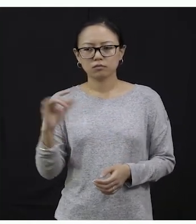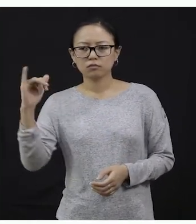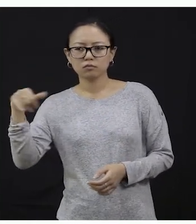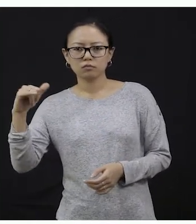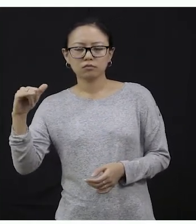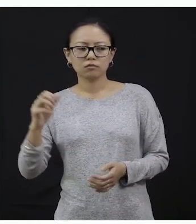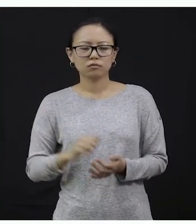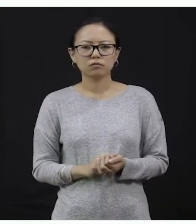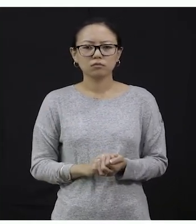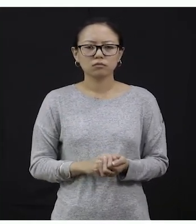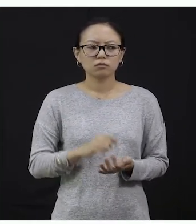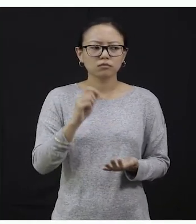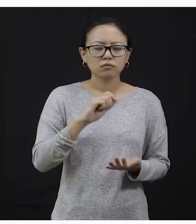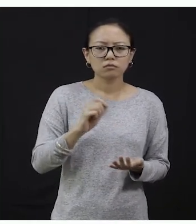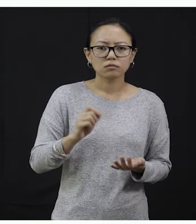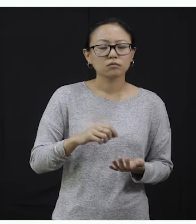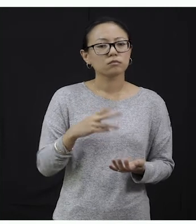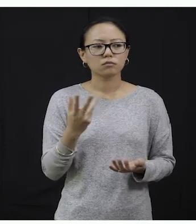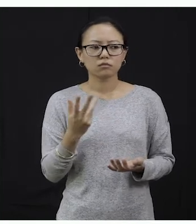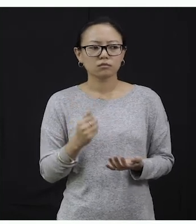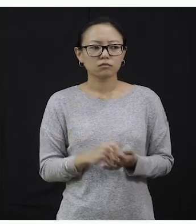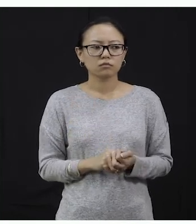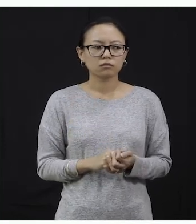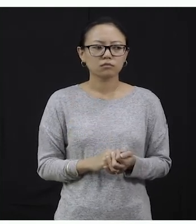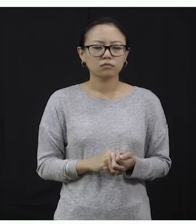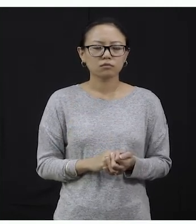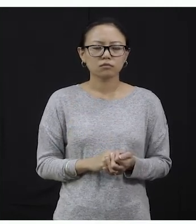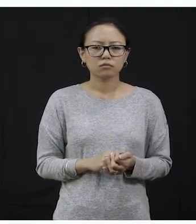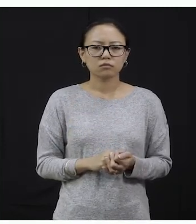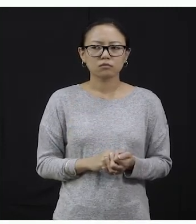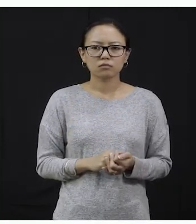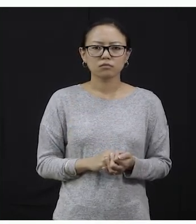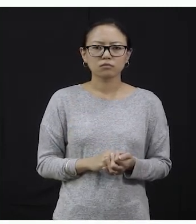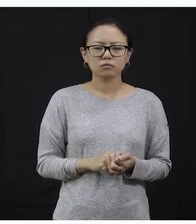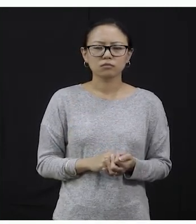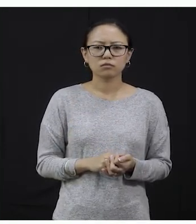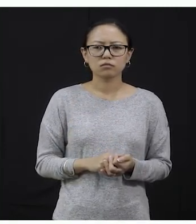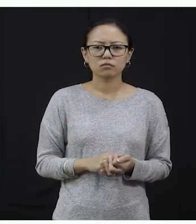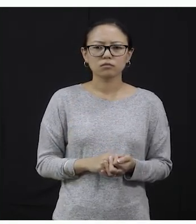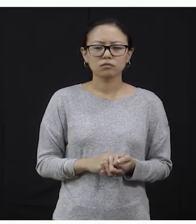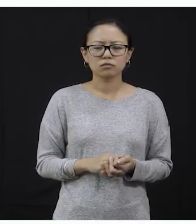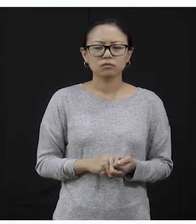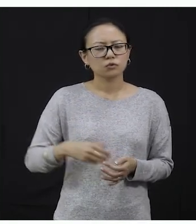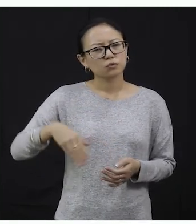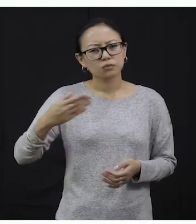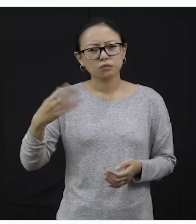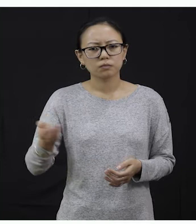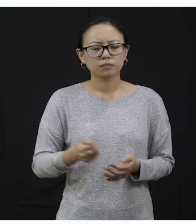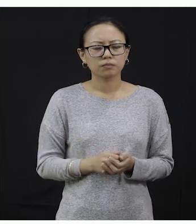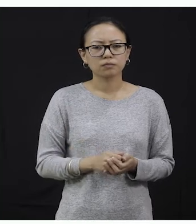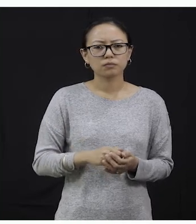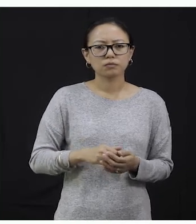916. How do you write this one in an expanded form? So the first one, you will always start from the rightmost number, that is